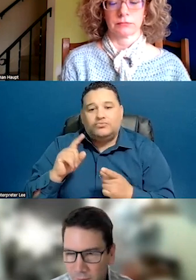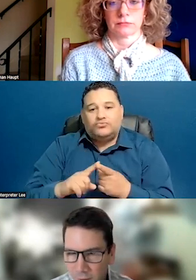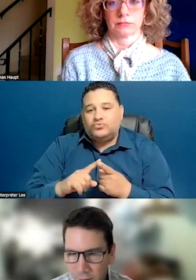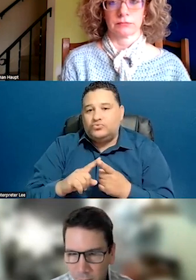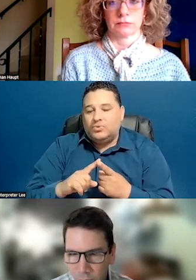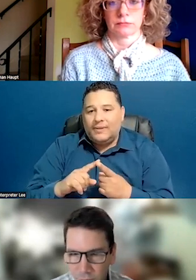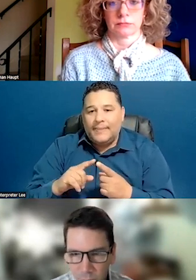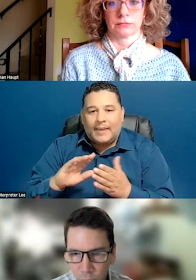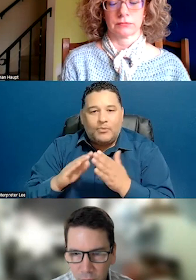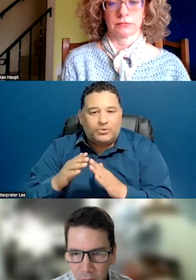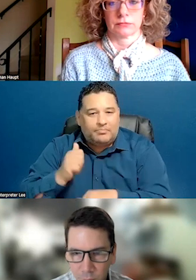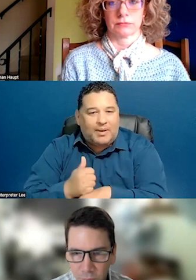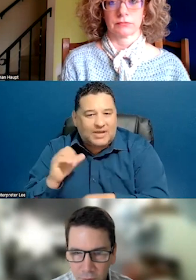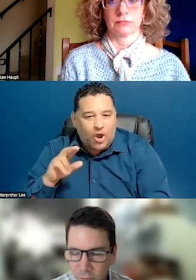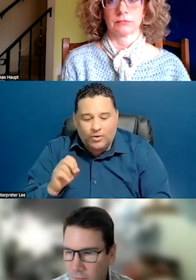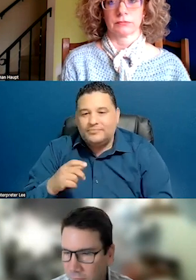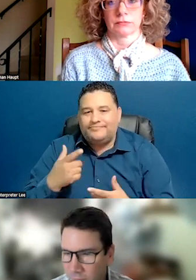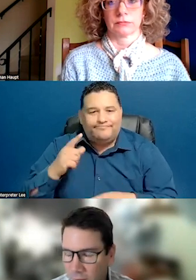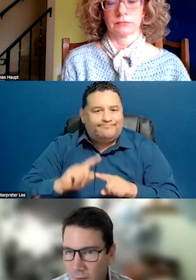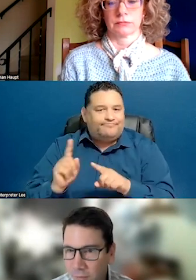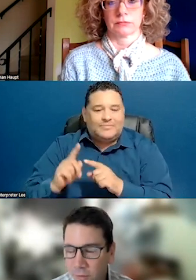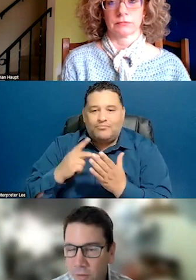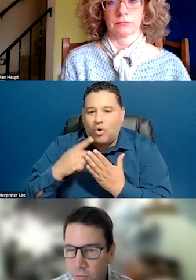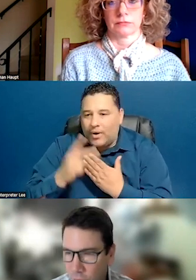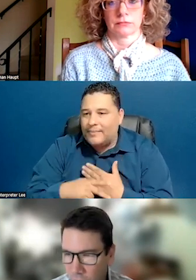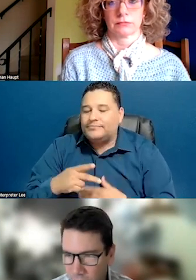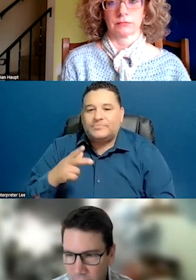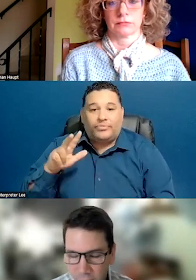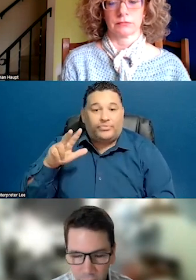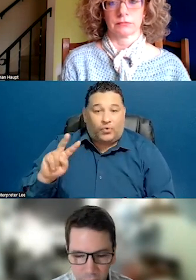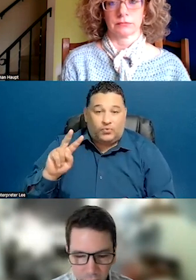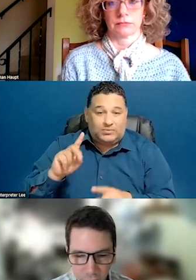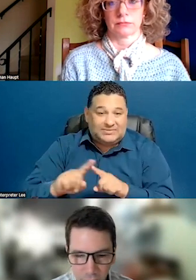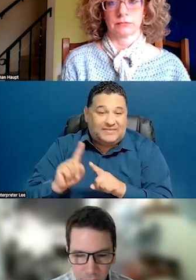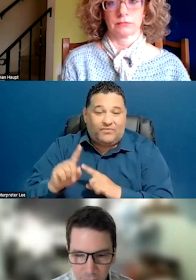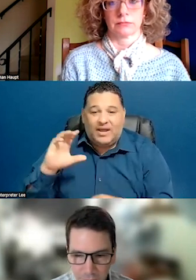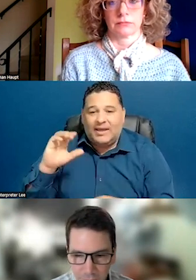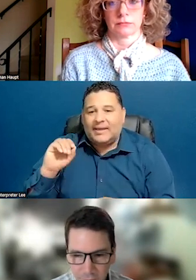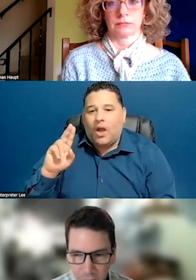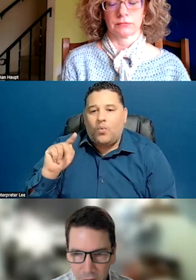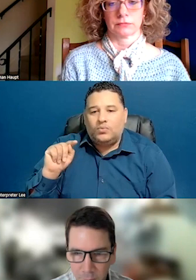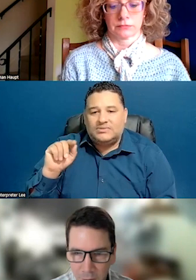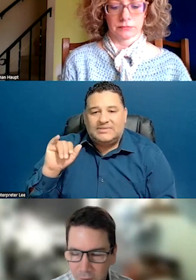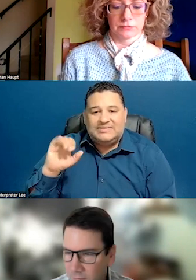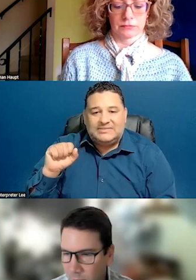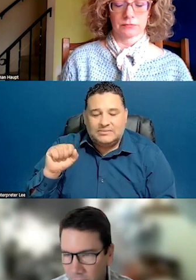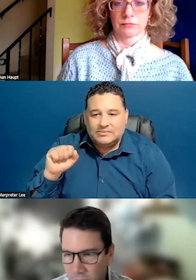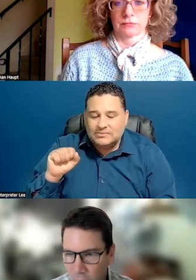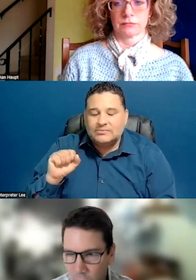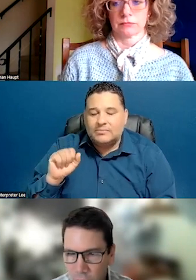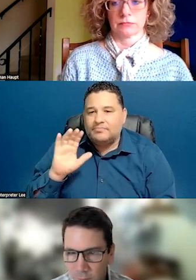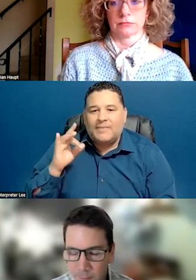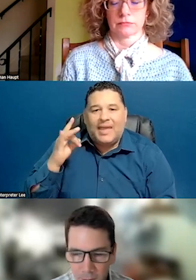operate a number of different programs in 32 different counties. And about 18